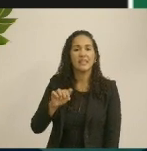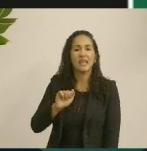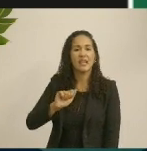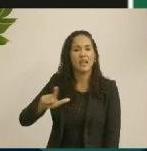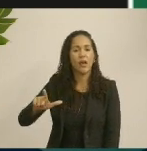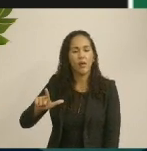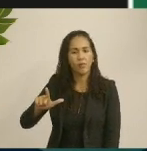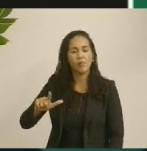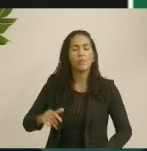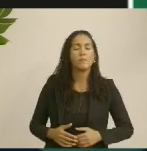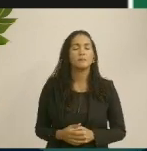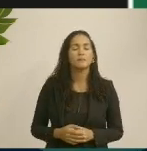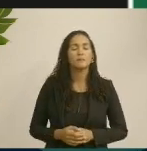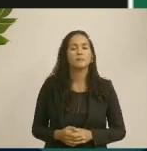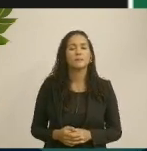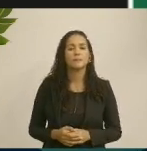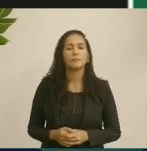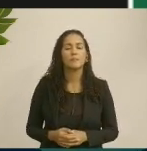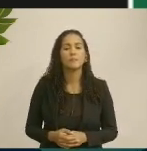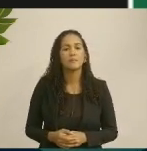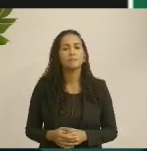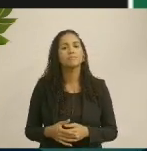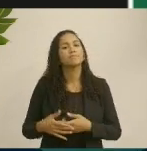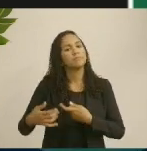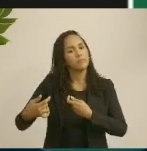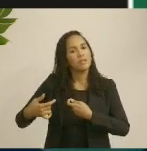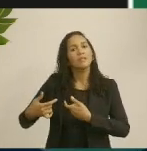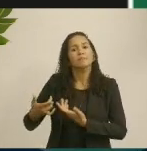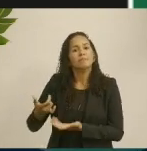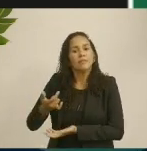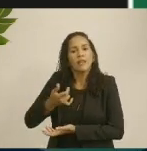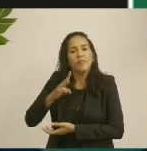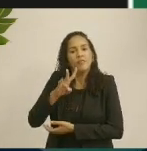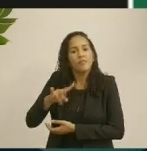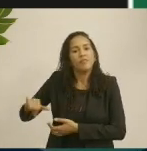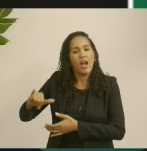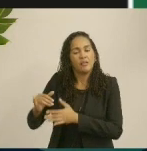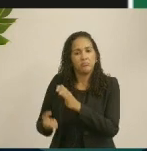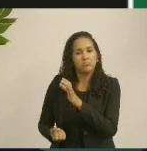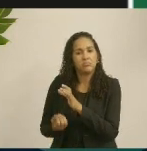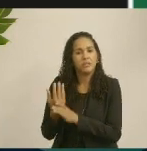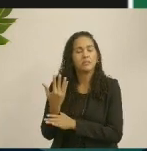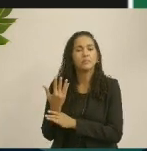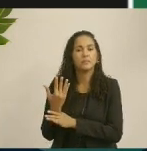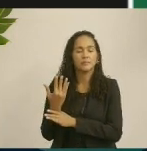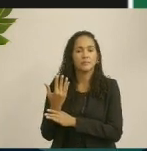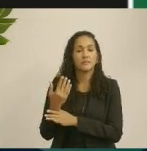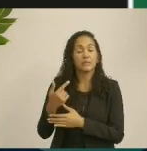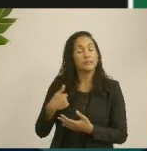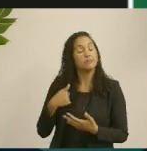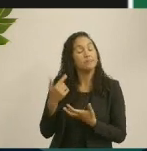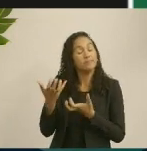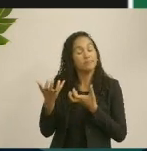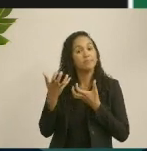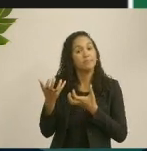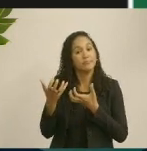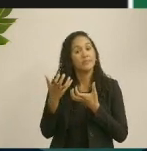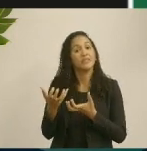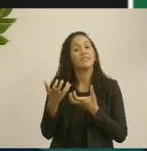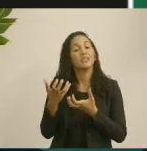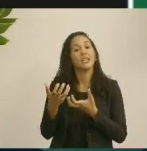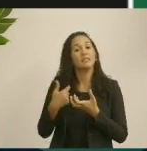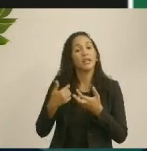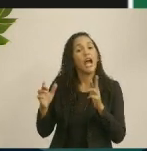it's to be set up. I'm happy to be in contact with you bilaterally if there